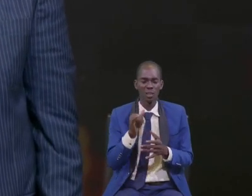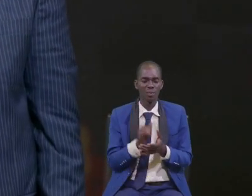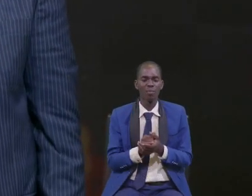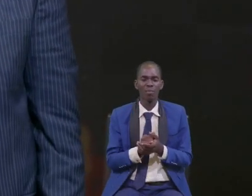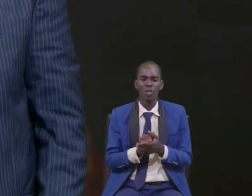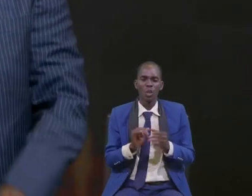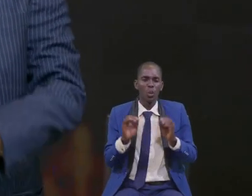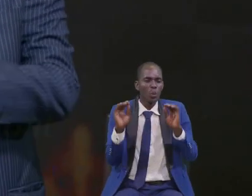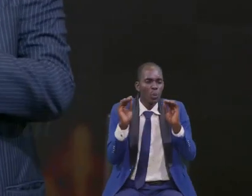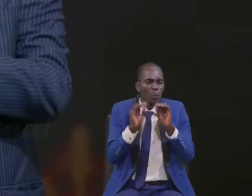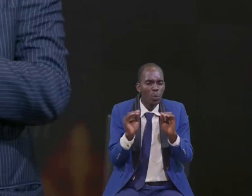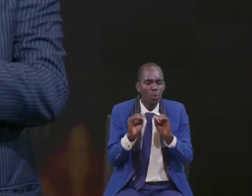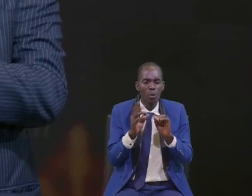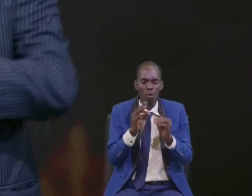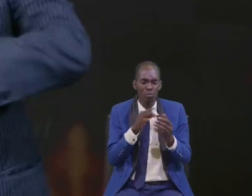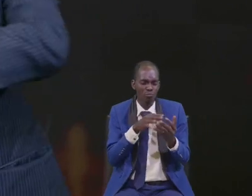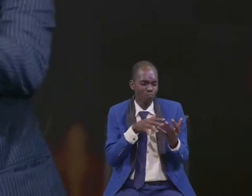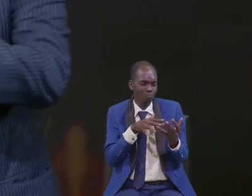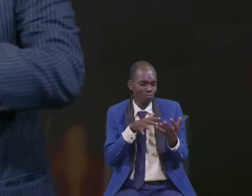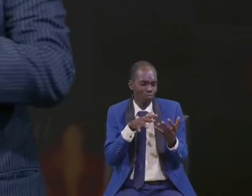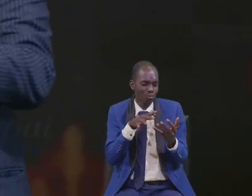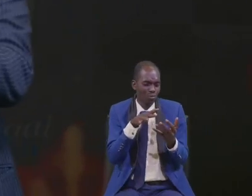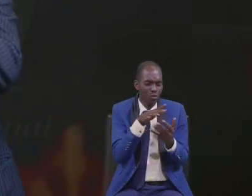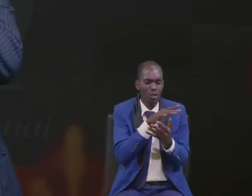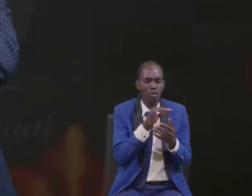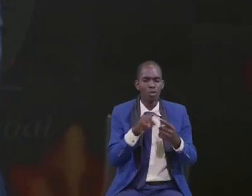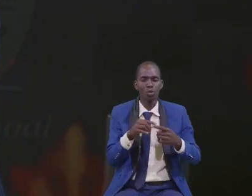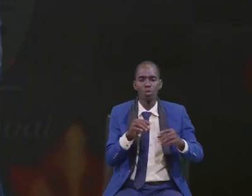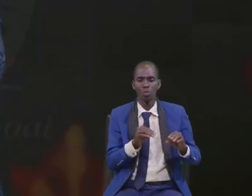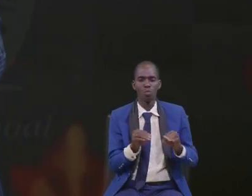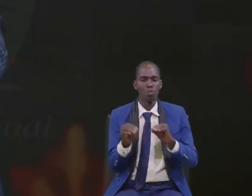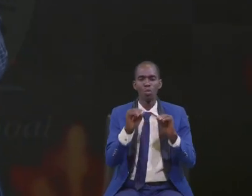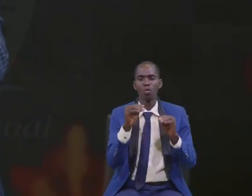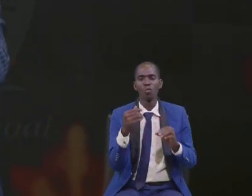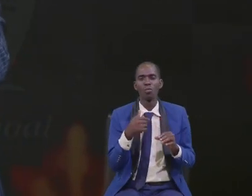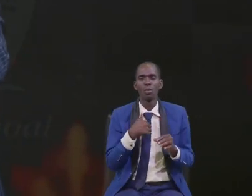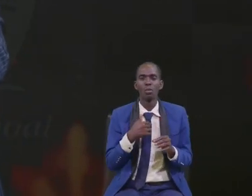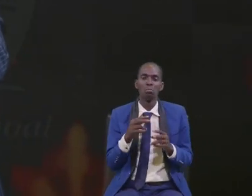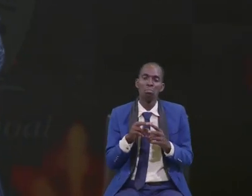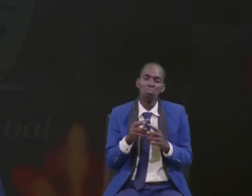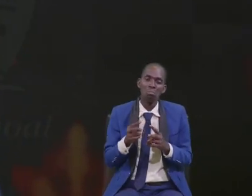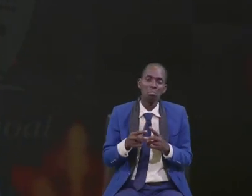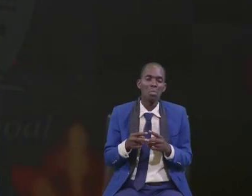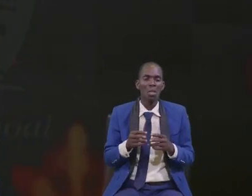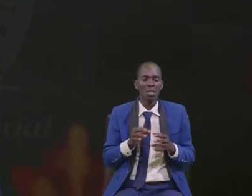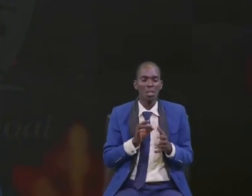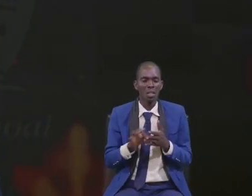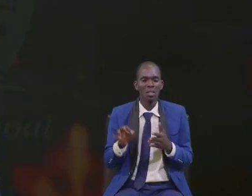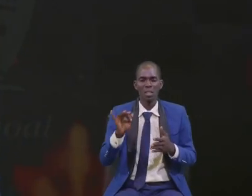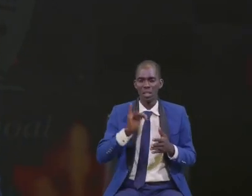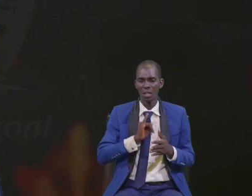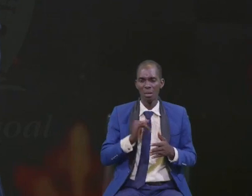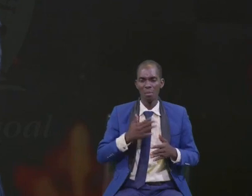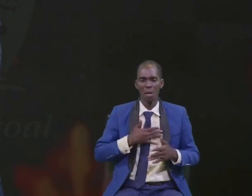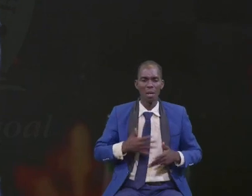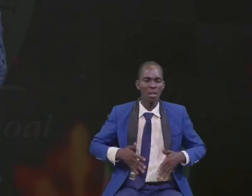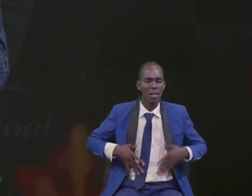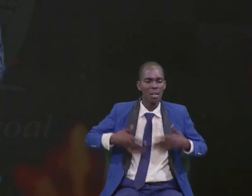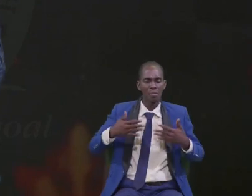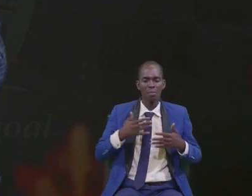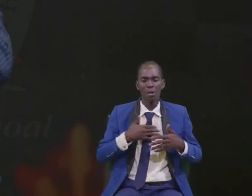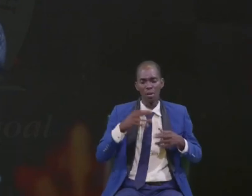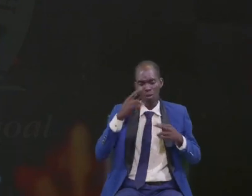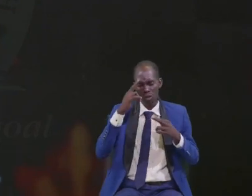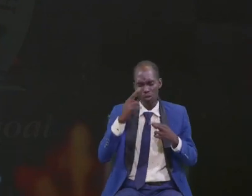things move me. Neither count I my life, my honor, my self-respect,